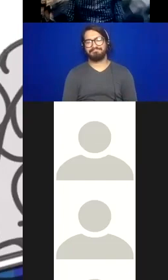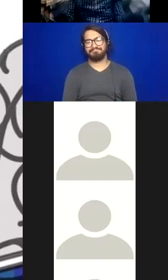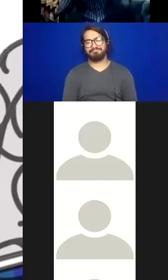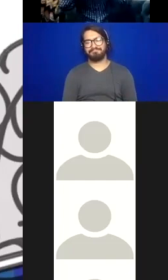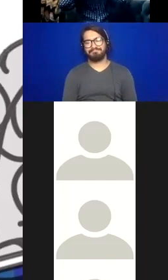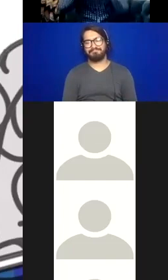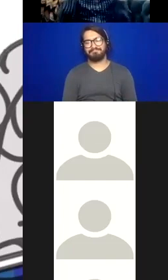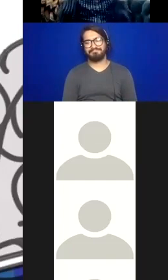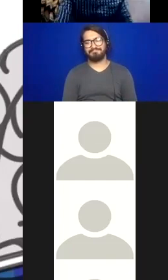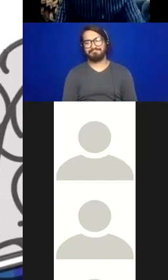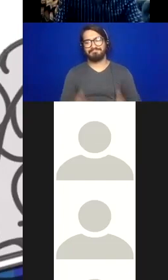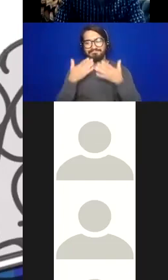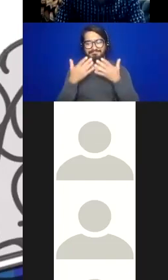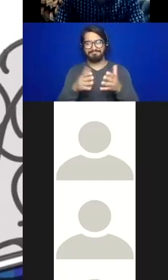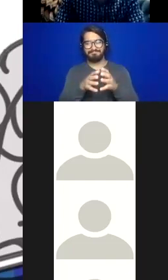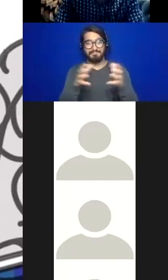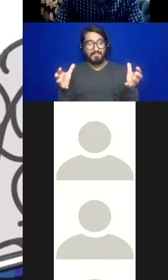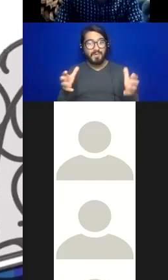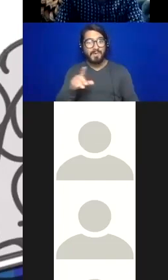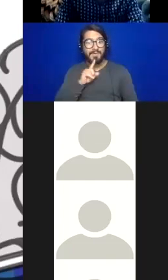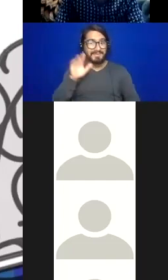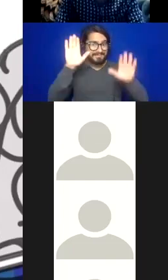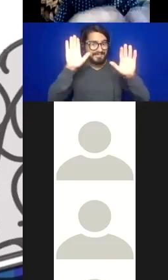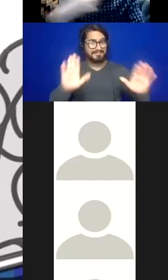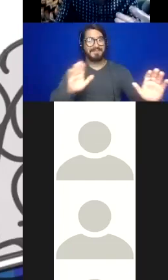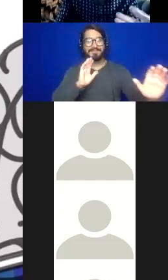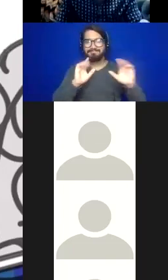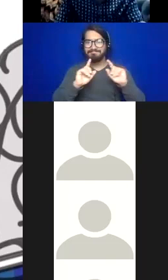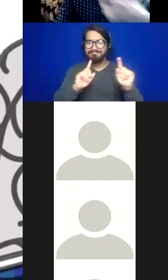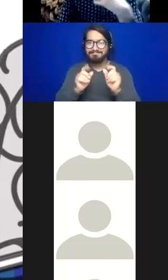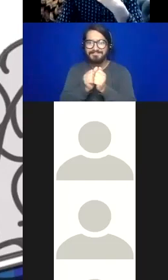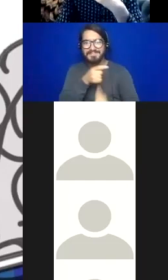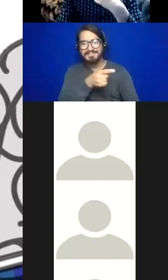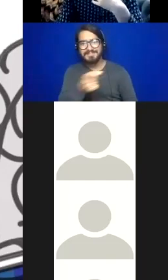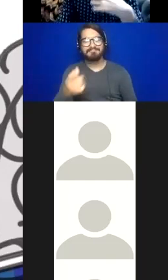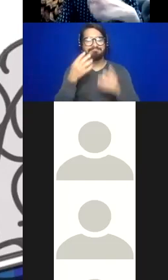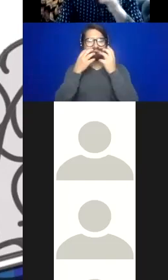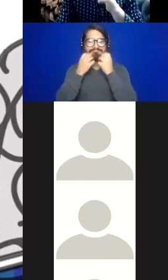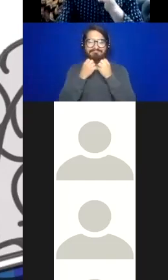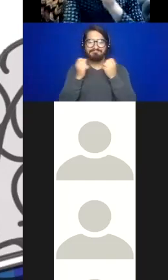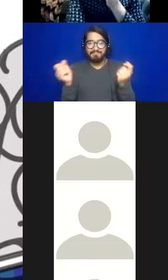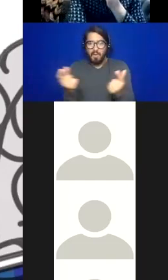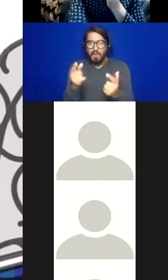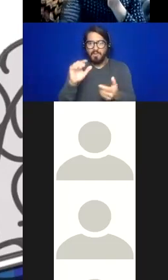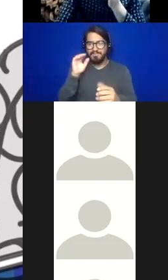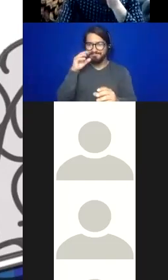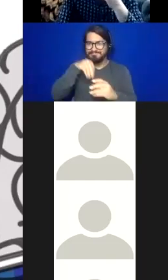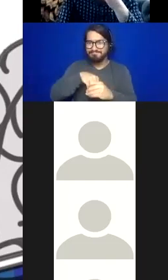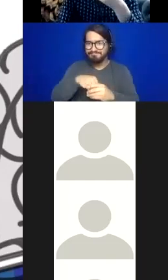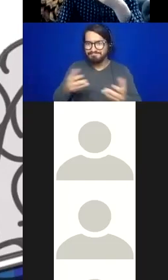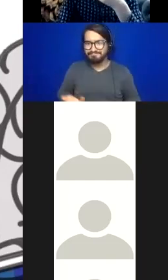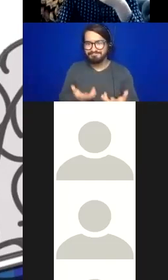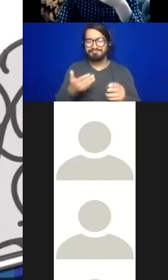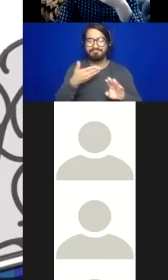Yeah, thank you so much, everyone. It was really great to chat with you. I really appreciated all of your engagement. Wait, before you